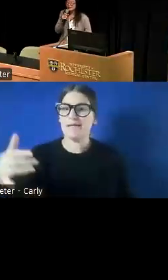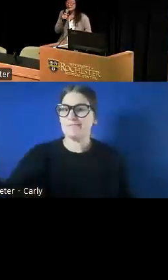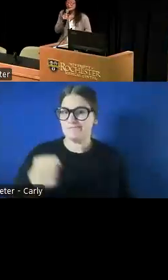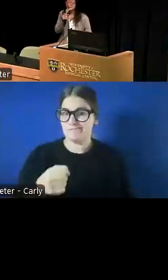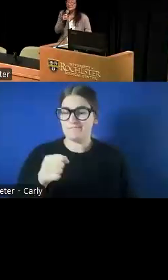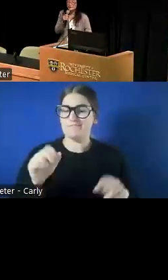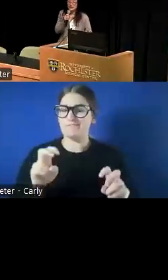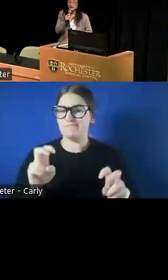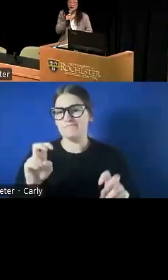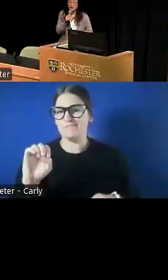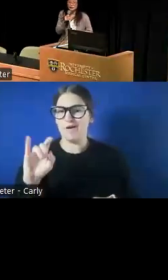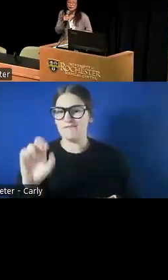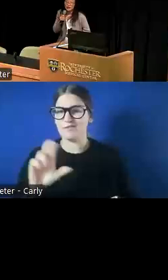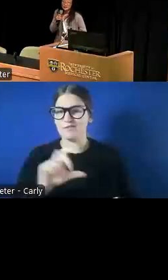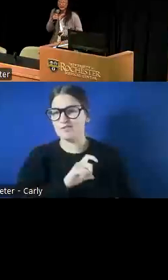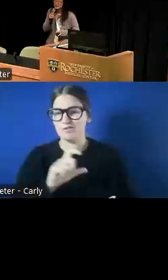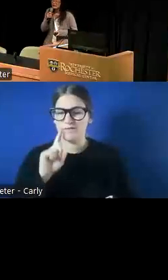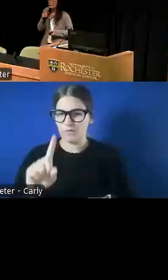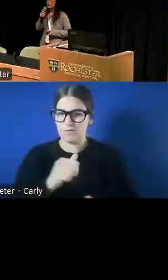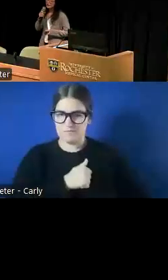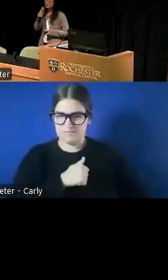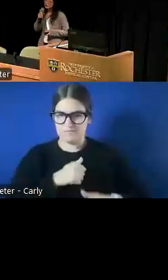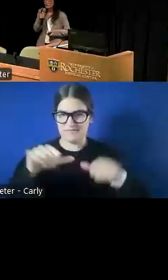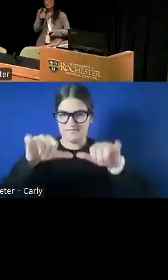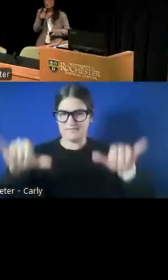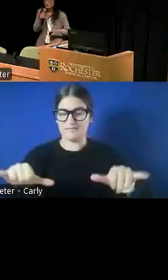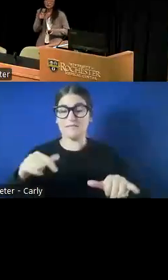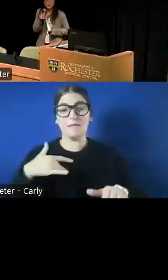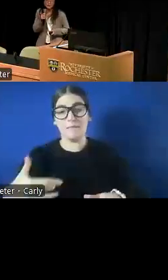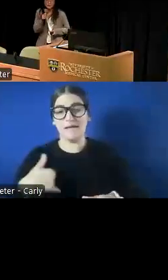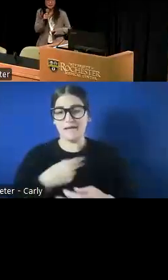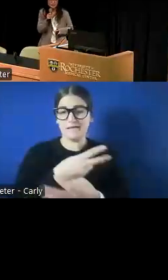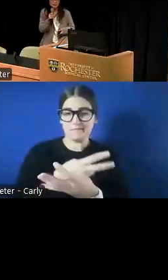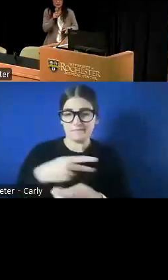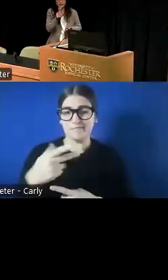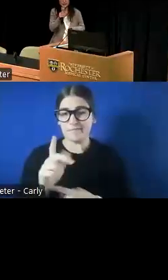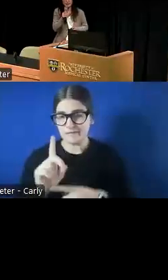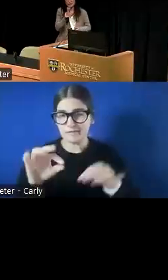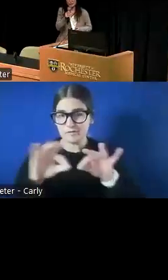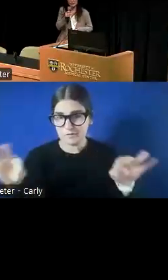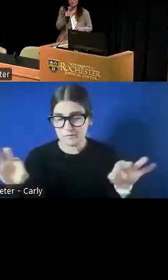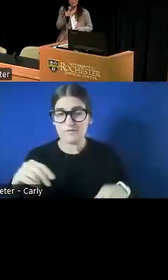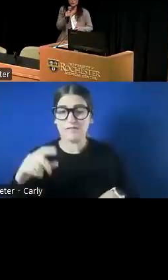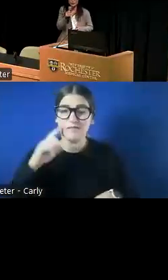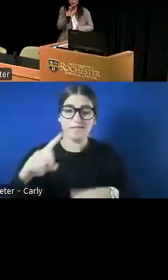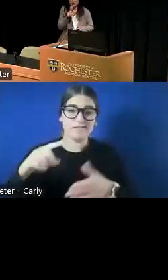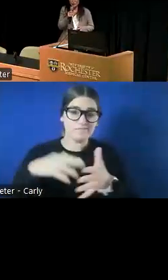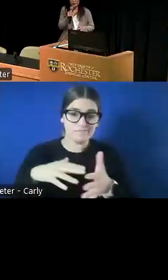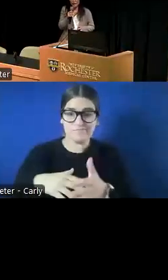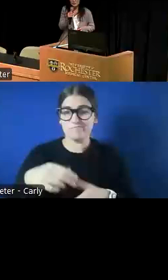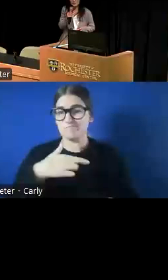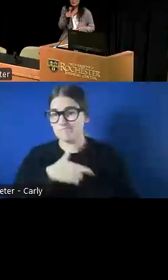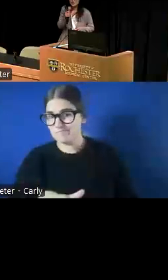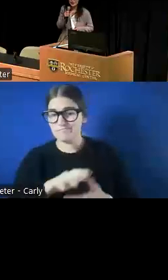the military systems. They hold master's or doctoral degrees in divinity, theology, or